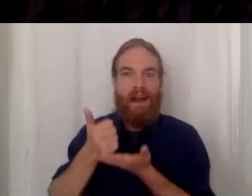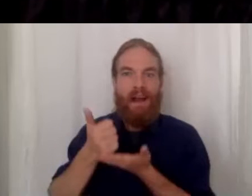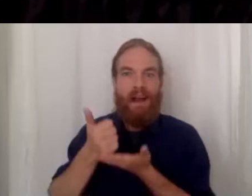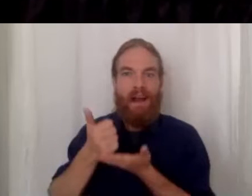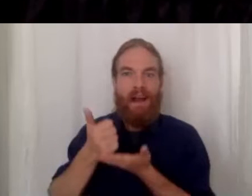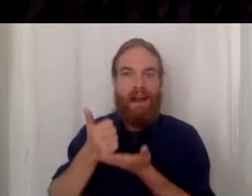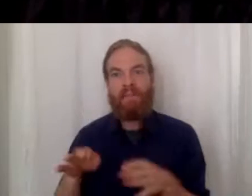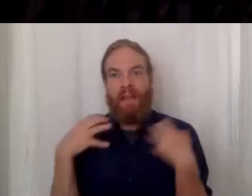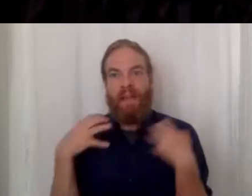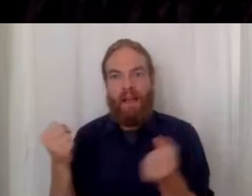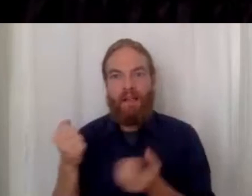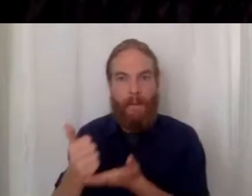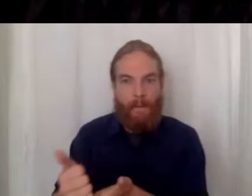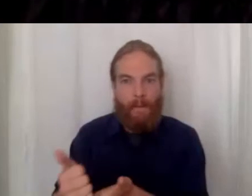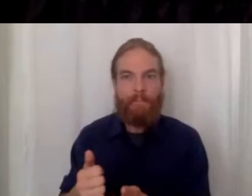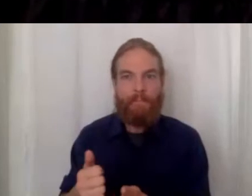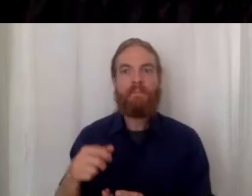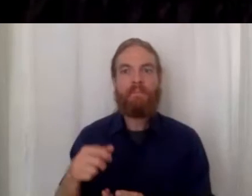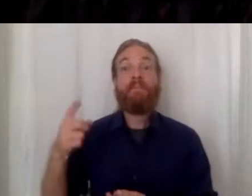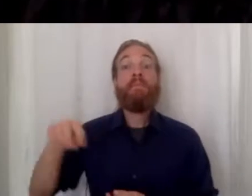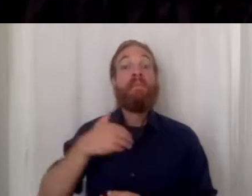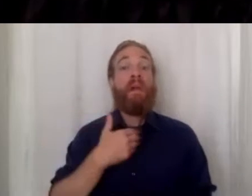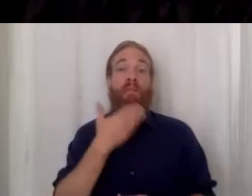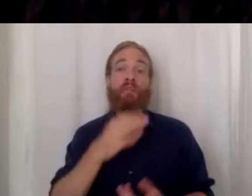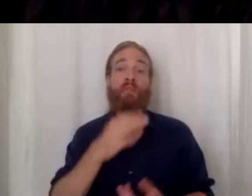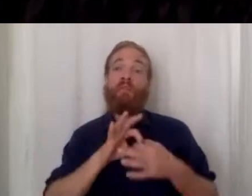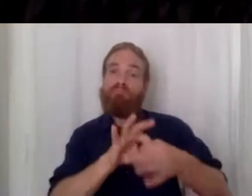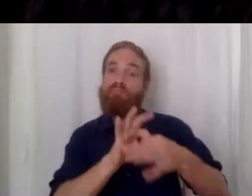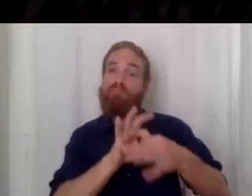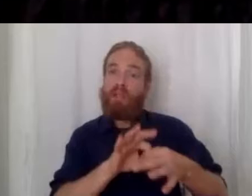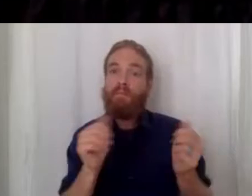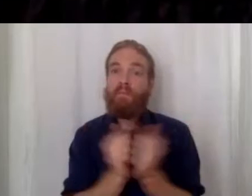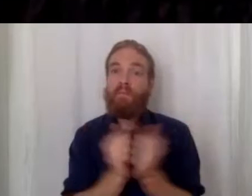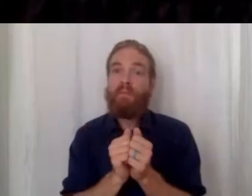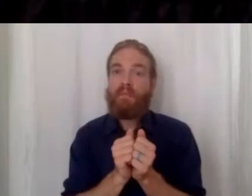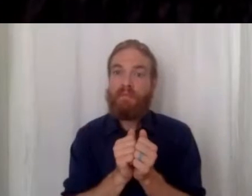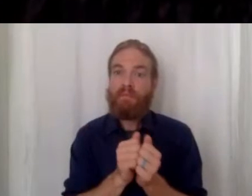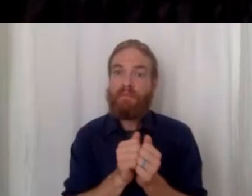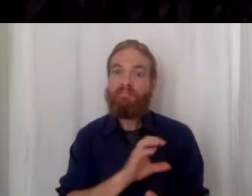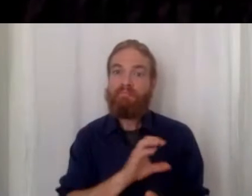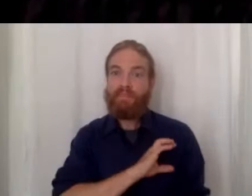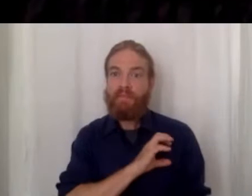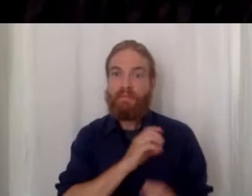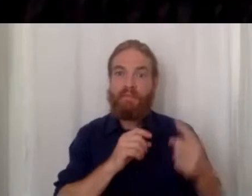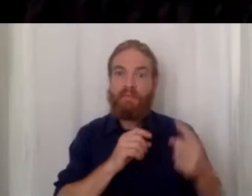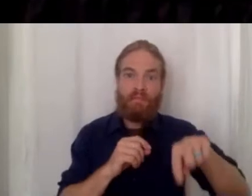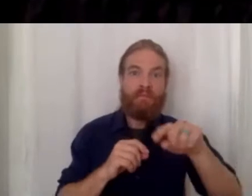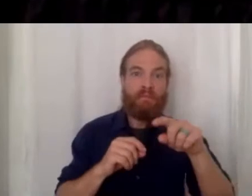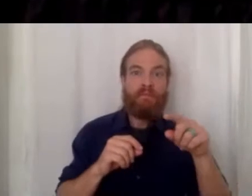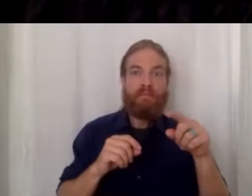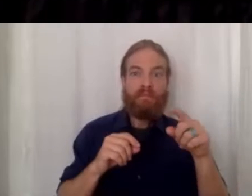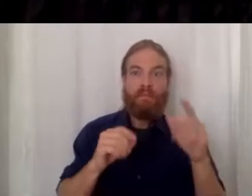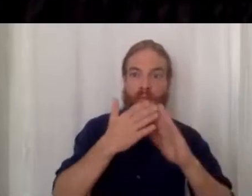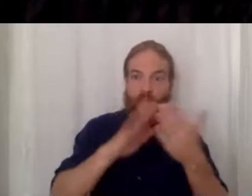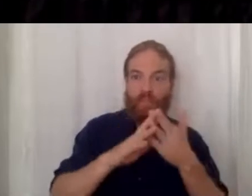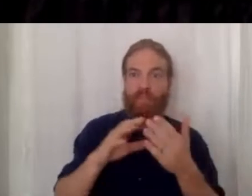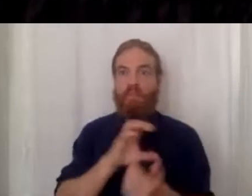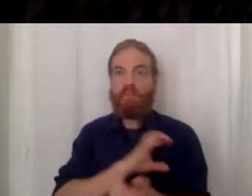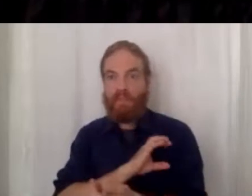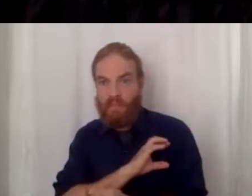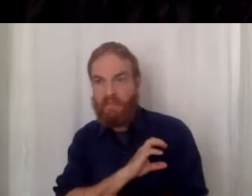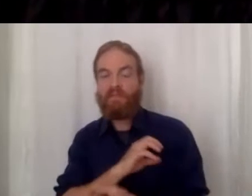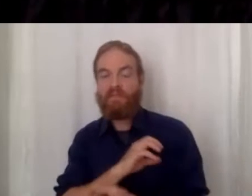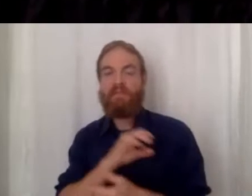law enforcement. And so they will have a steady presence in that area. It's also